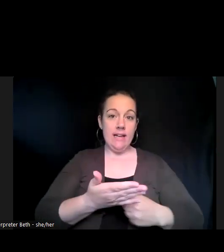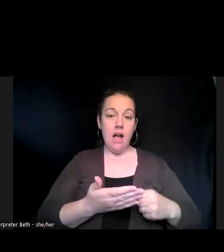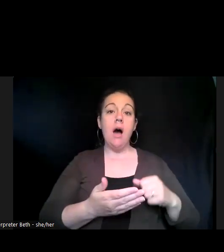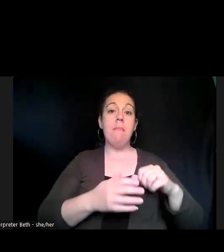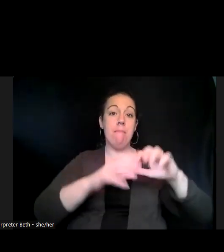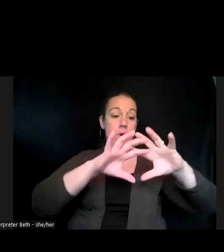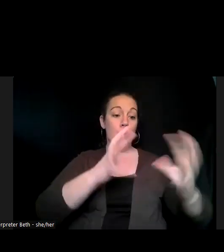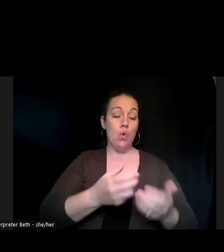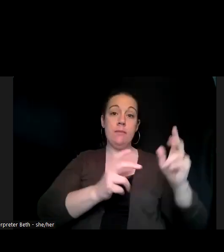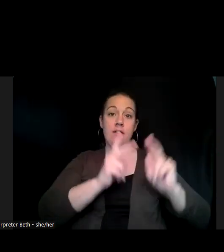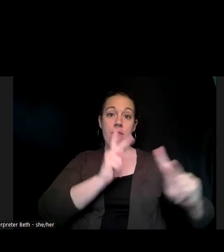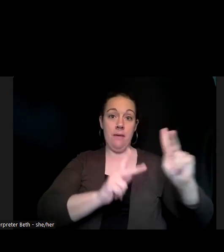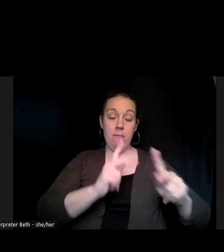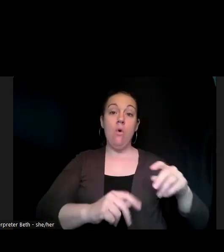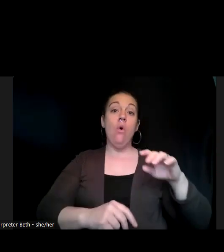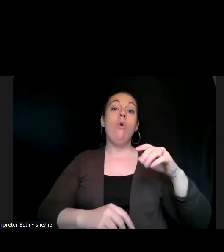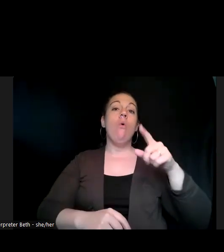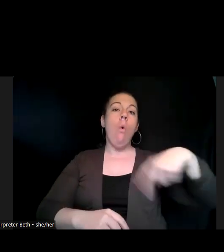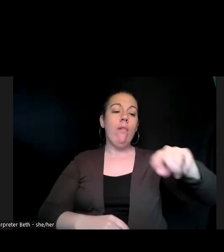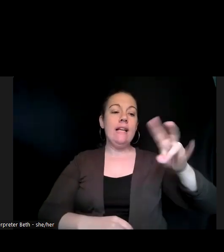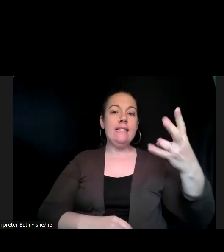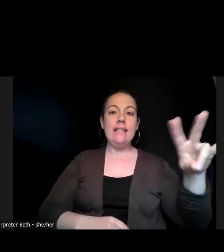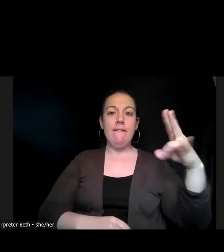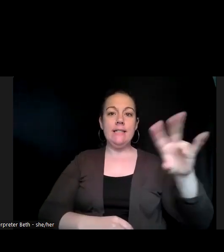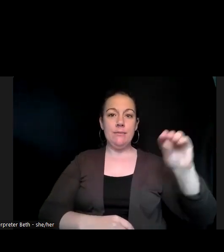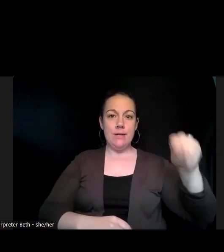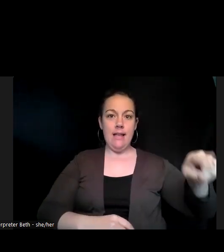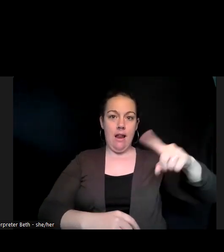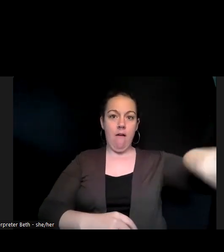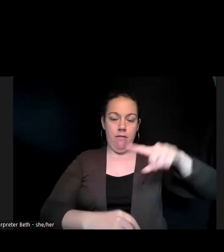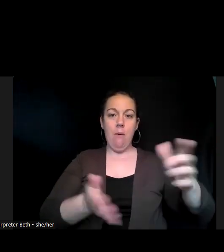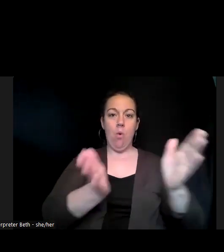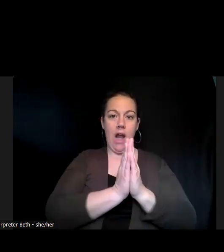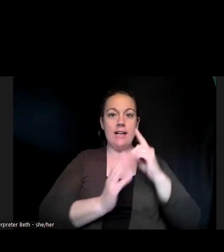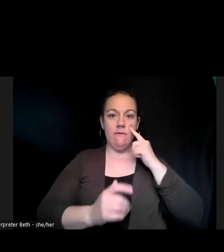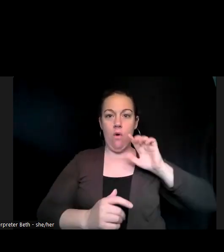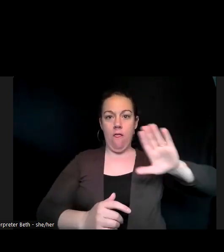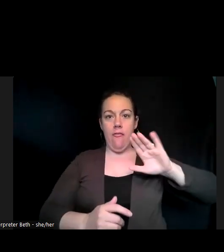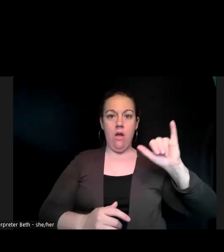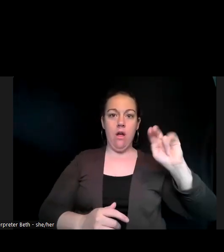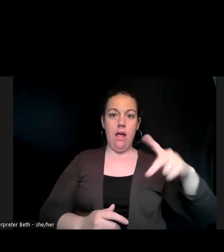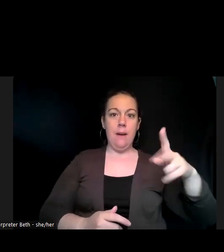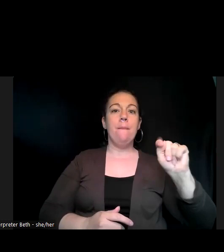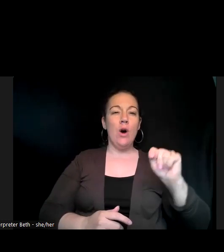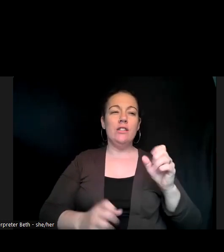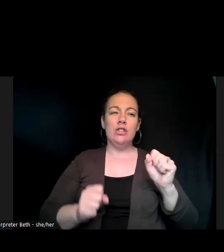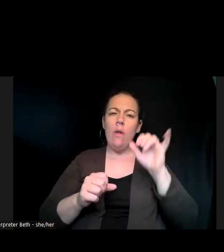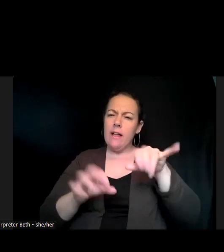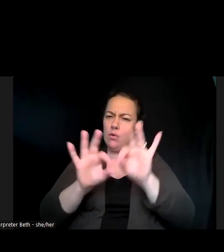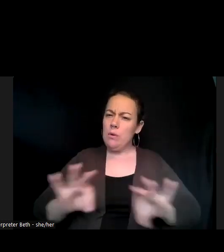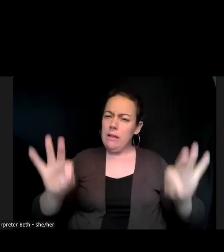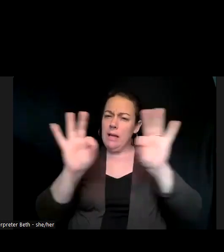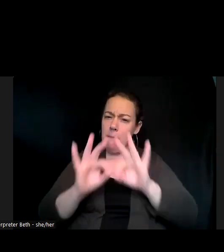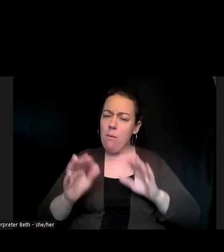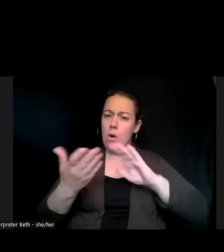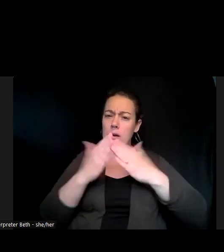feedback. So we know that at the beginning of this process, this sort of really important community engagement wasn't happening. So it's important that